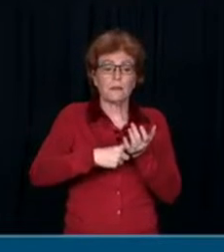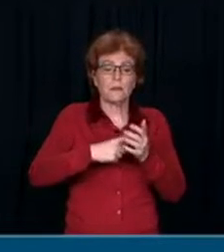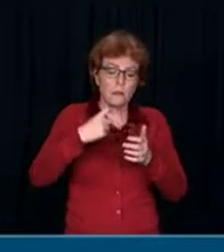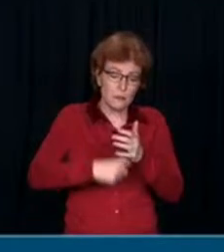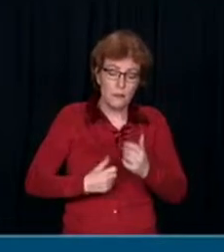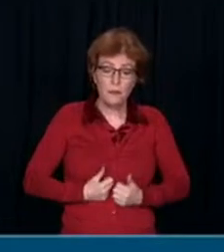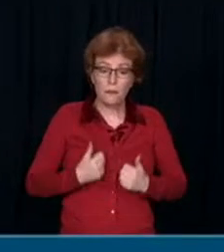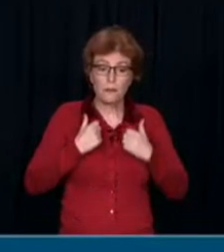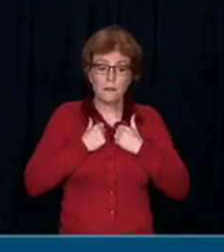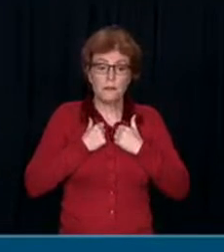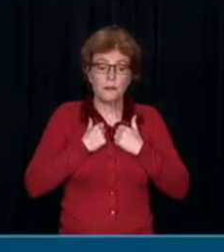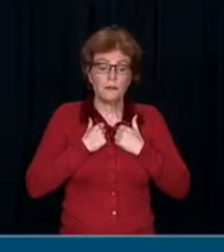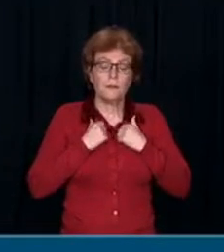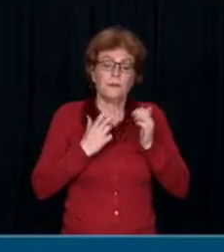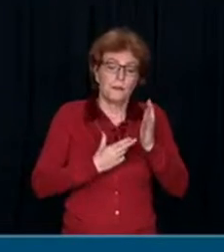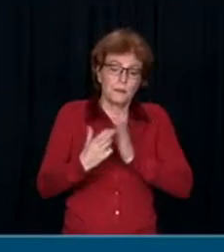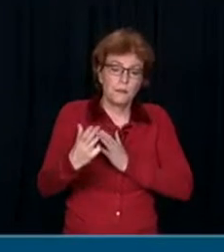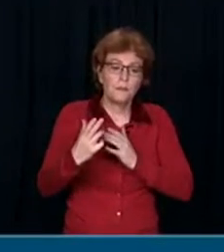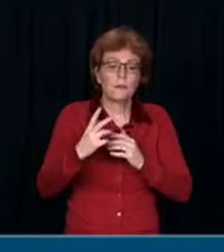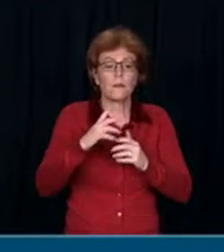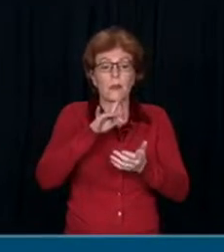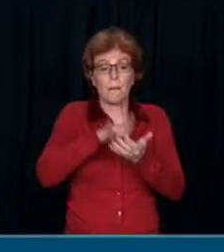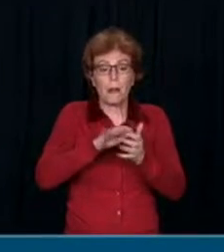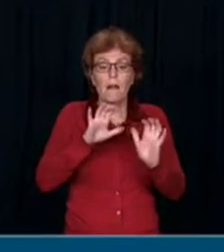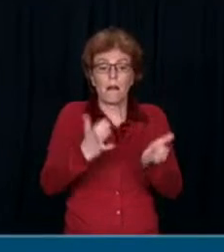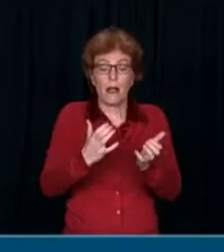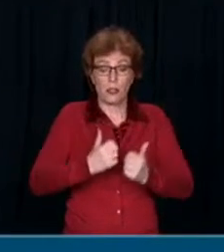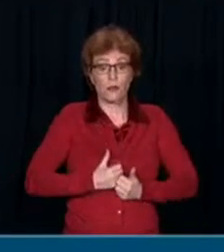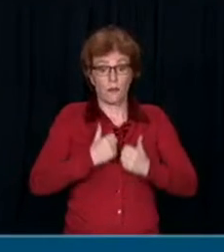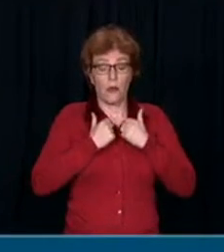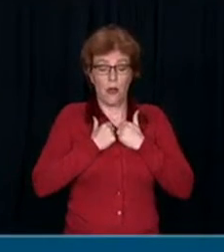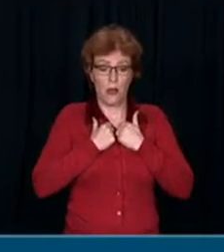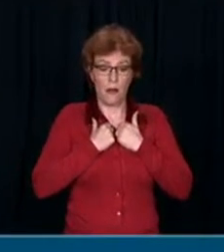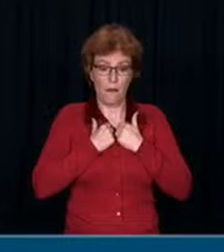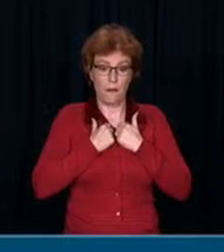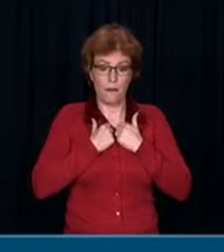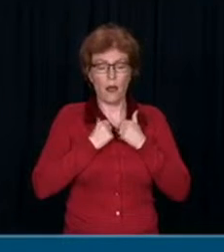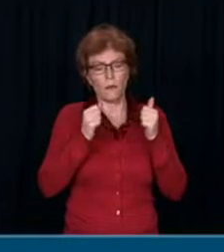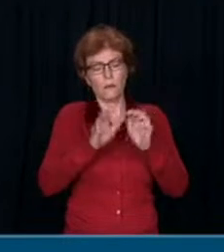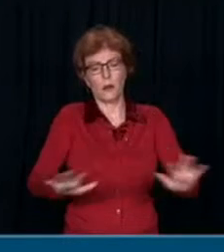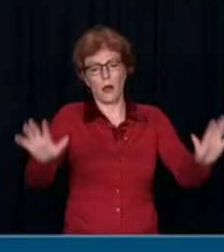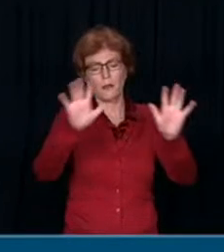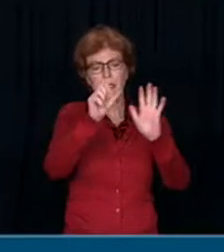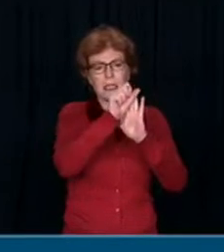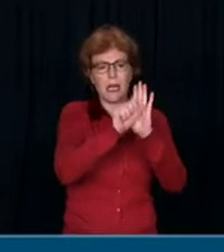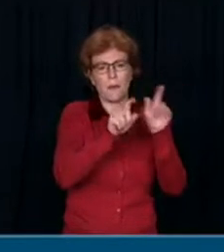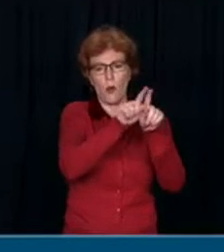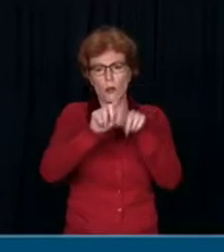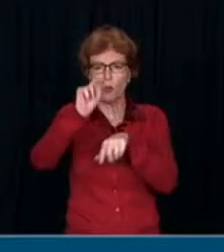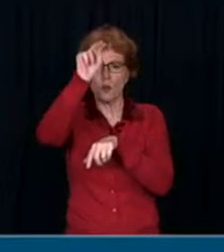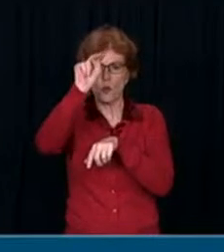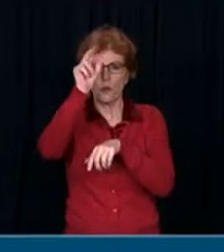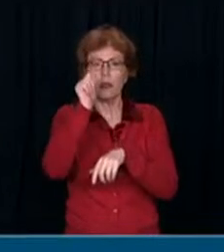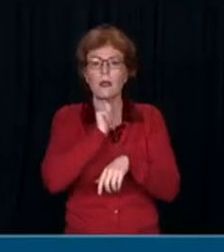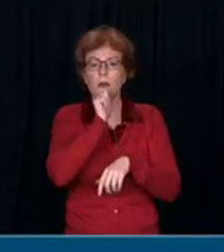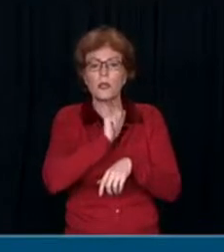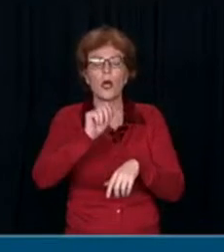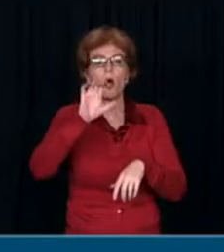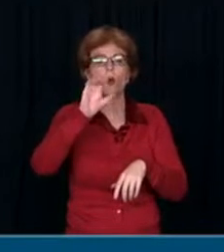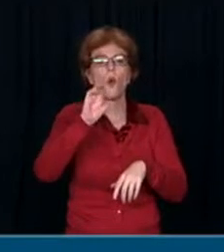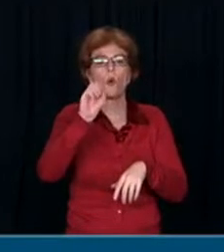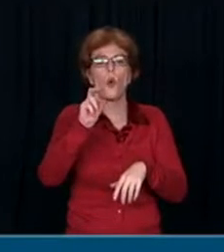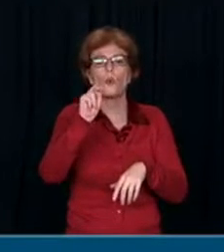cost of living, making sure that the middle class can survive across the state, but in northern Arizona, in Coconino